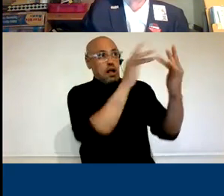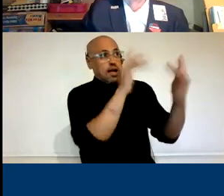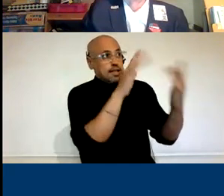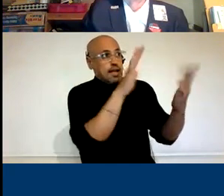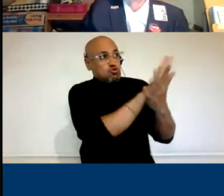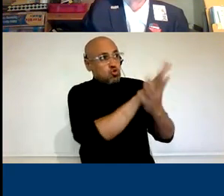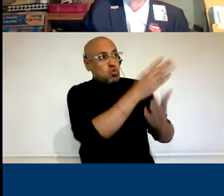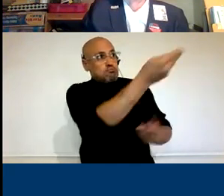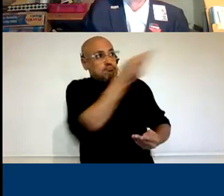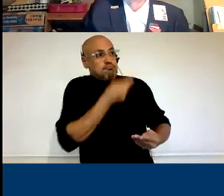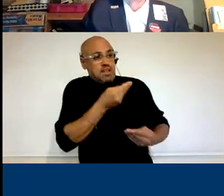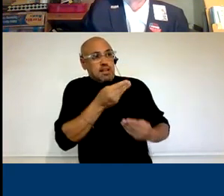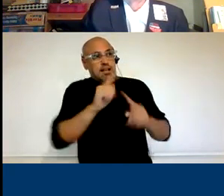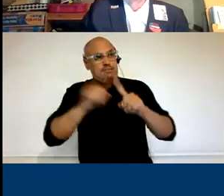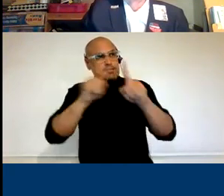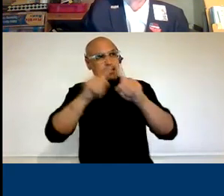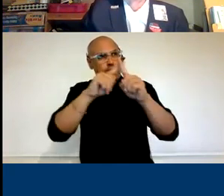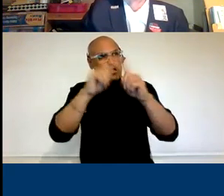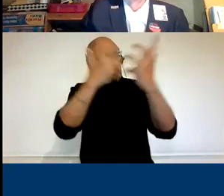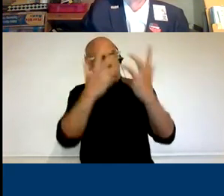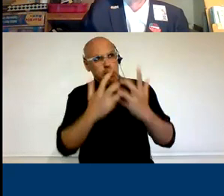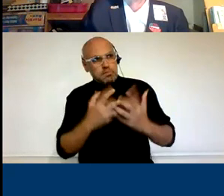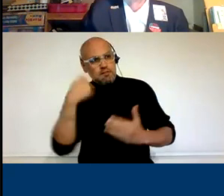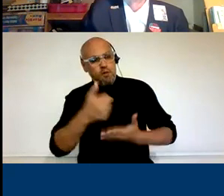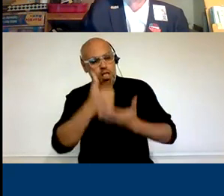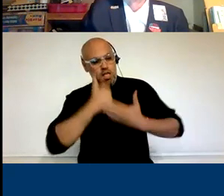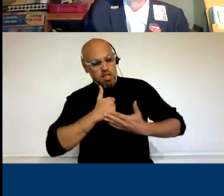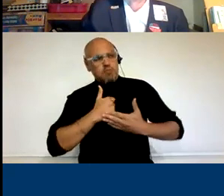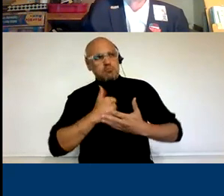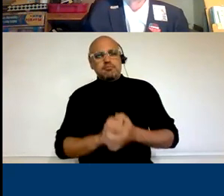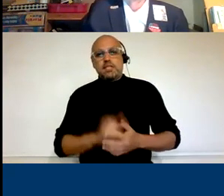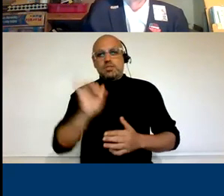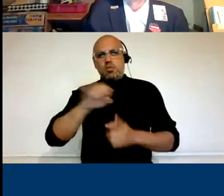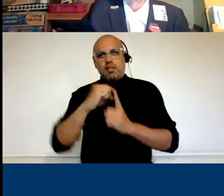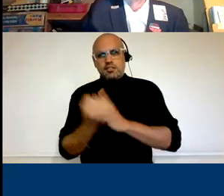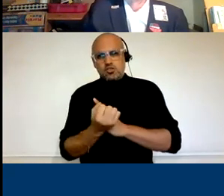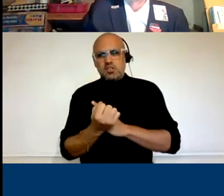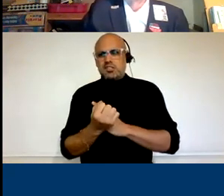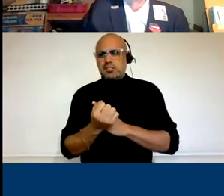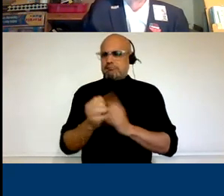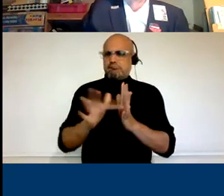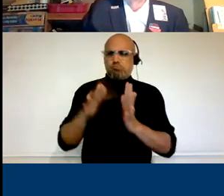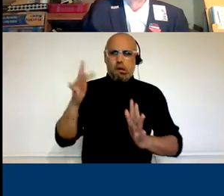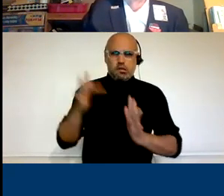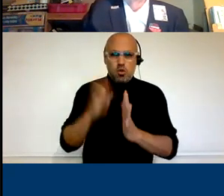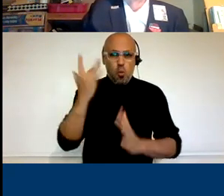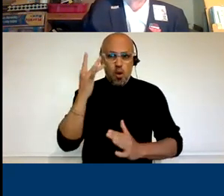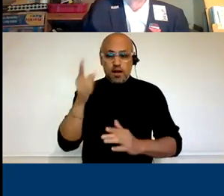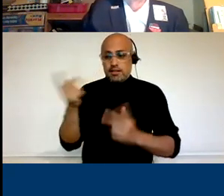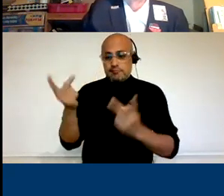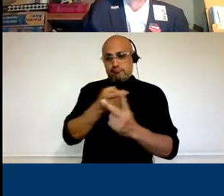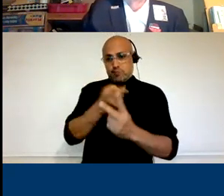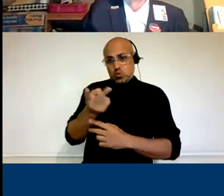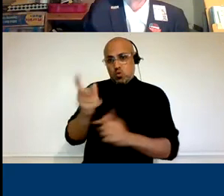that parent that they have problem with both of the hotspots. Those are situations that would be rare because these are the two biggest providers in